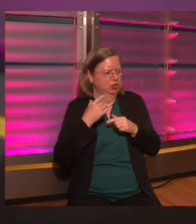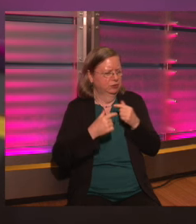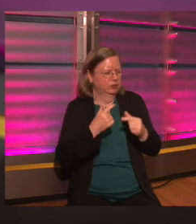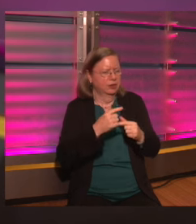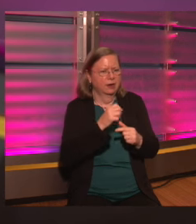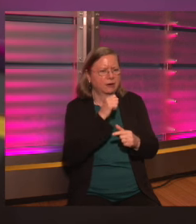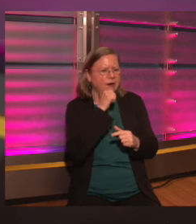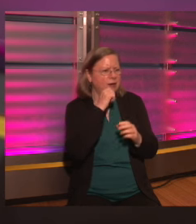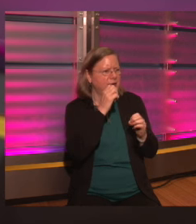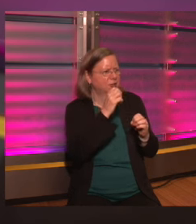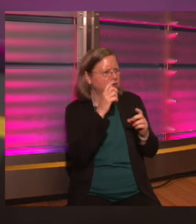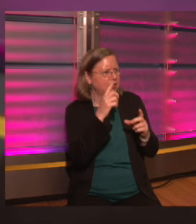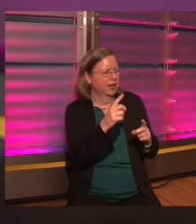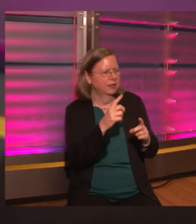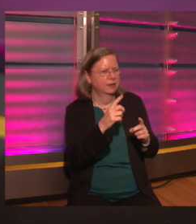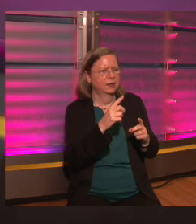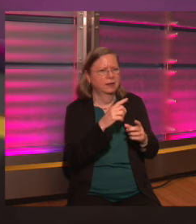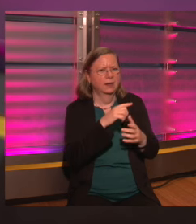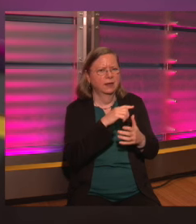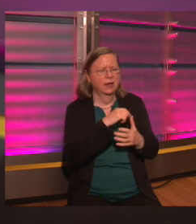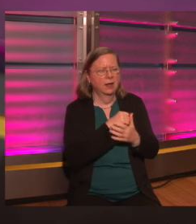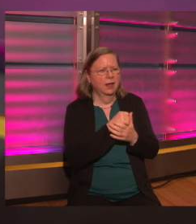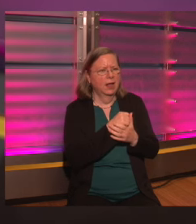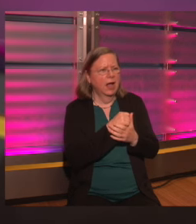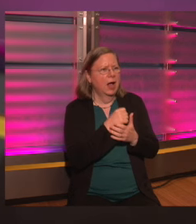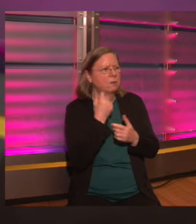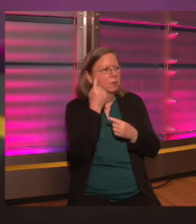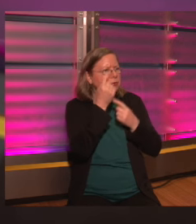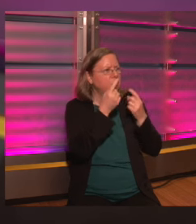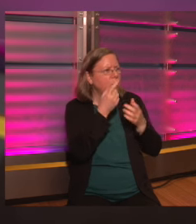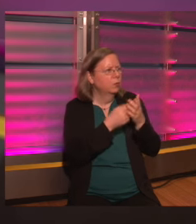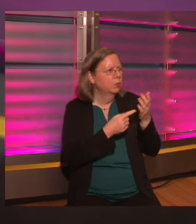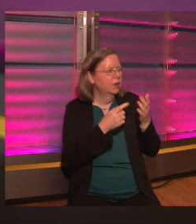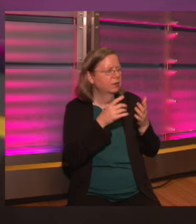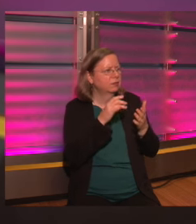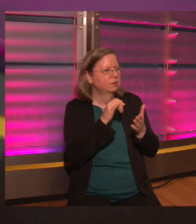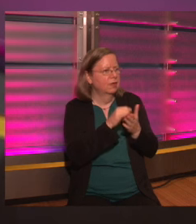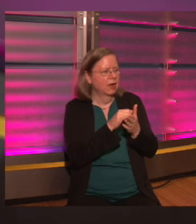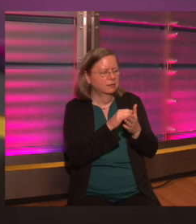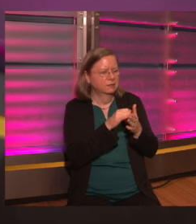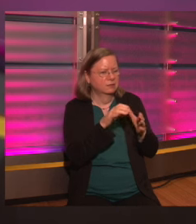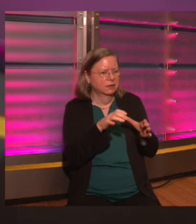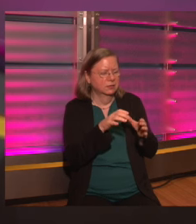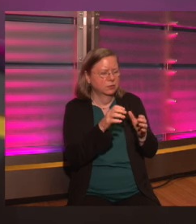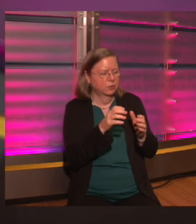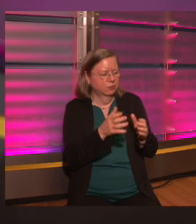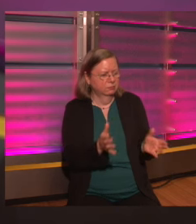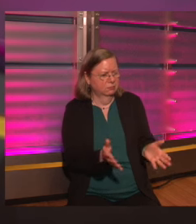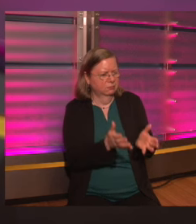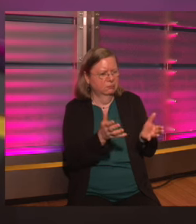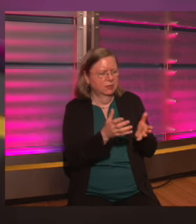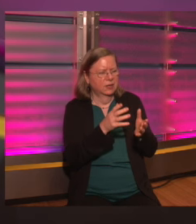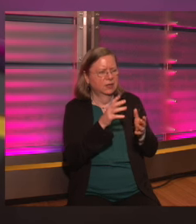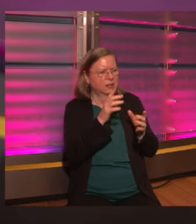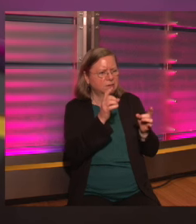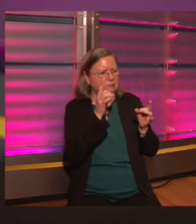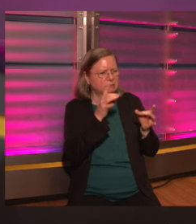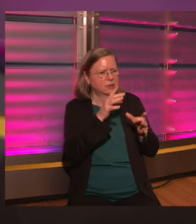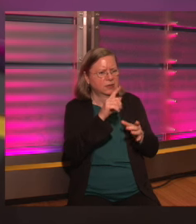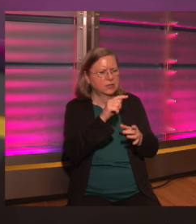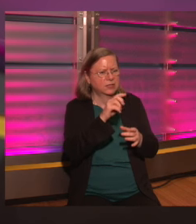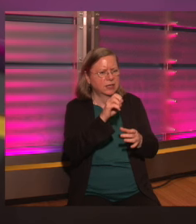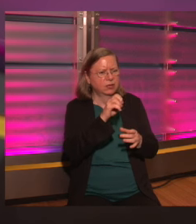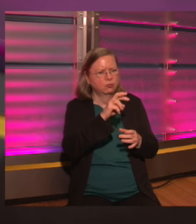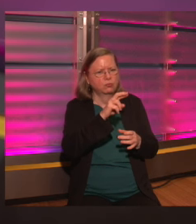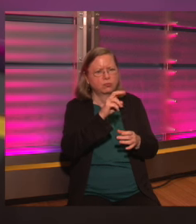about what that does just on a selfish, self-centered focus to terrorism. Yeah. I mean, I think it's something like